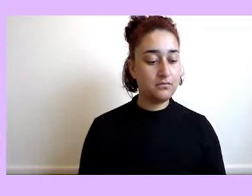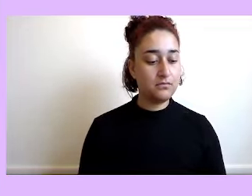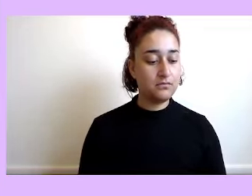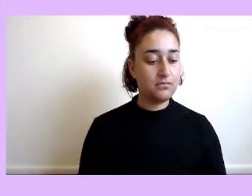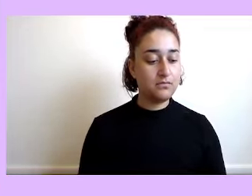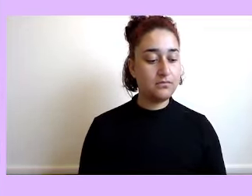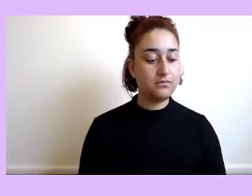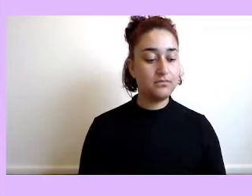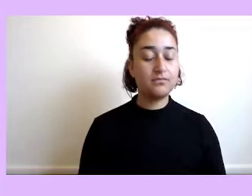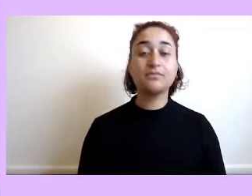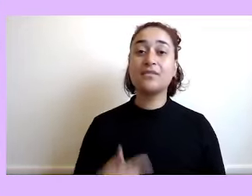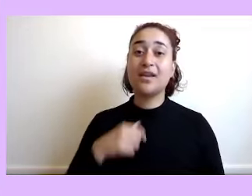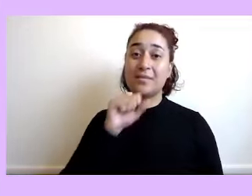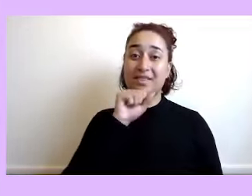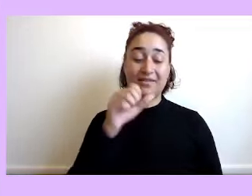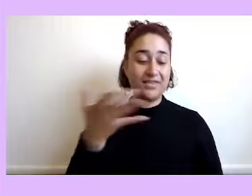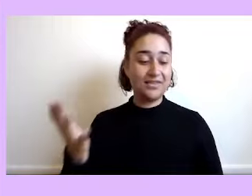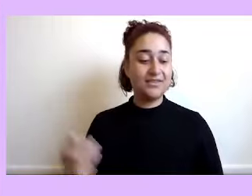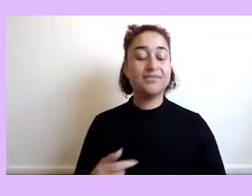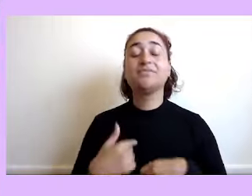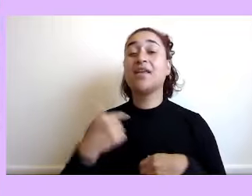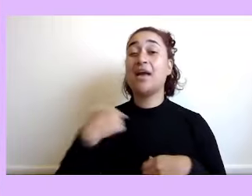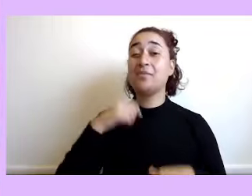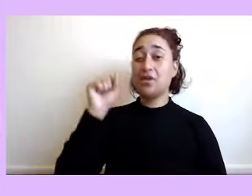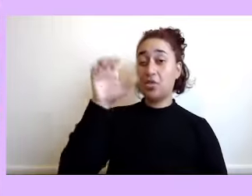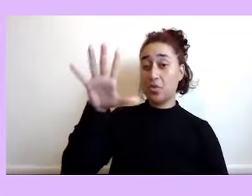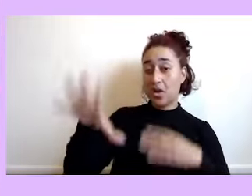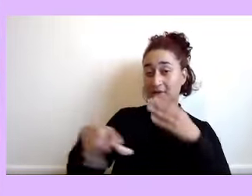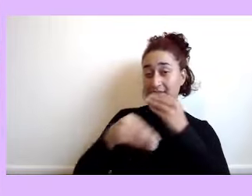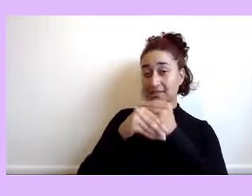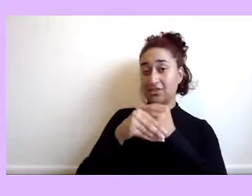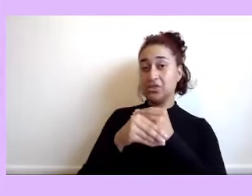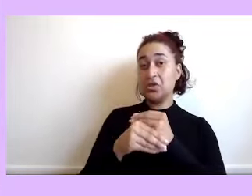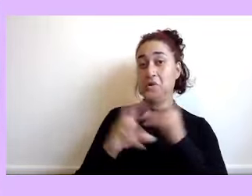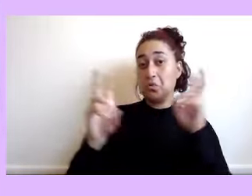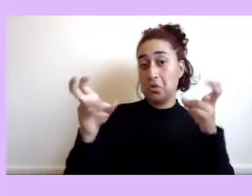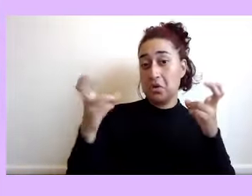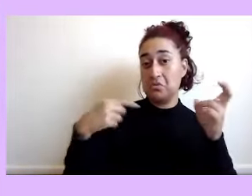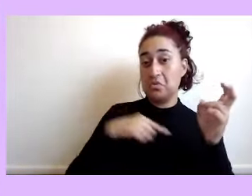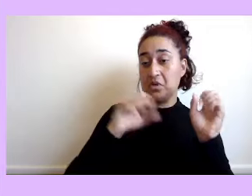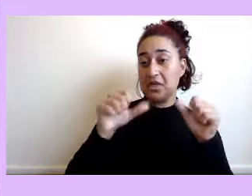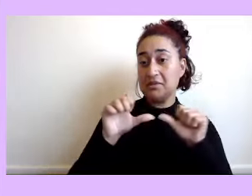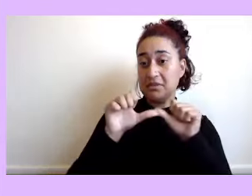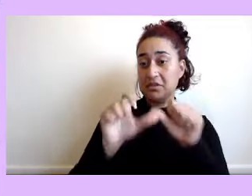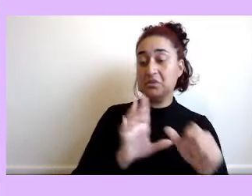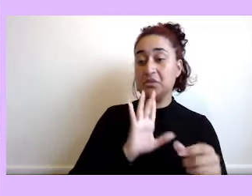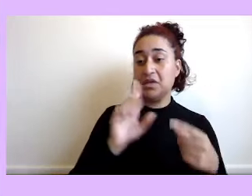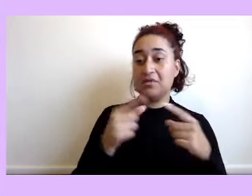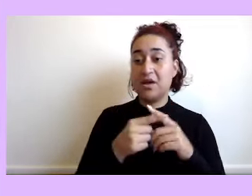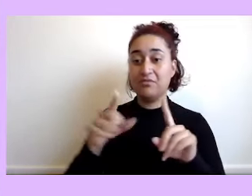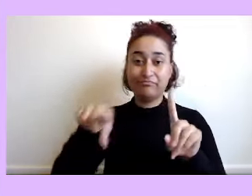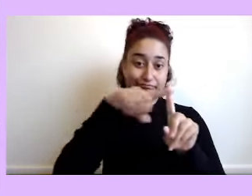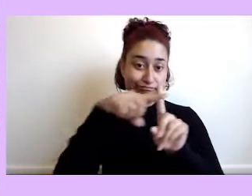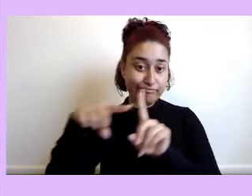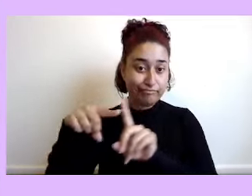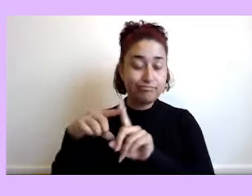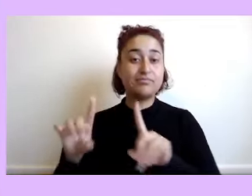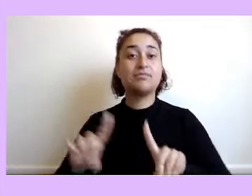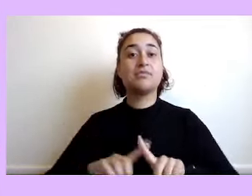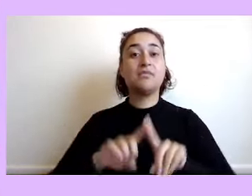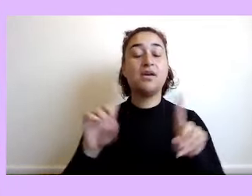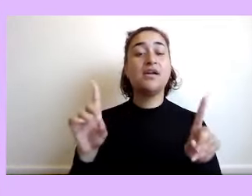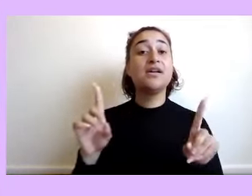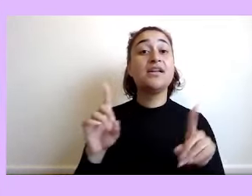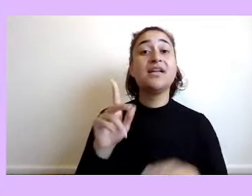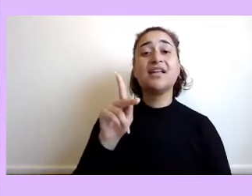I'm loving these. I'm gonna throw out an additional prompt that we can continue talking about bright spots, but Kenny,